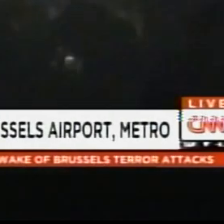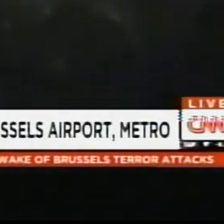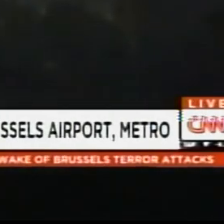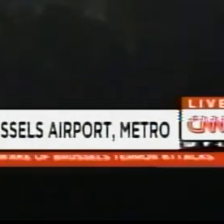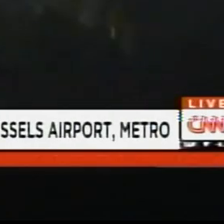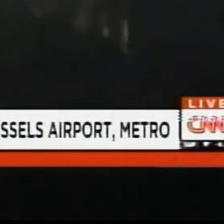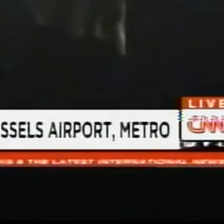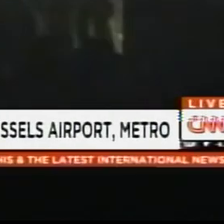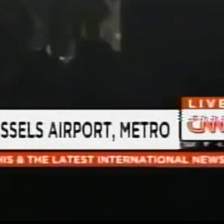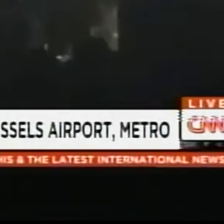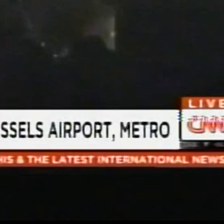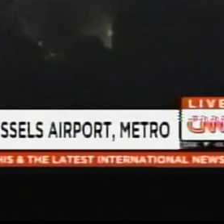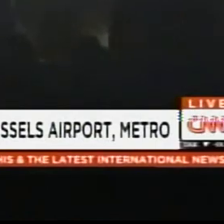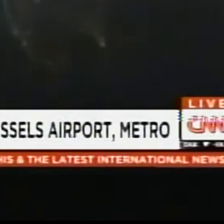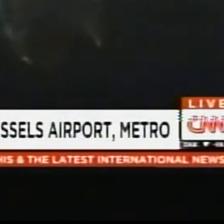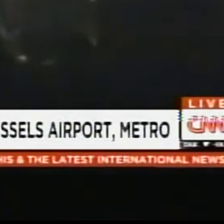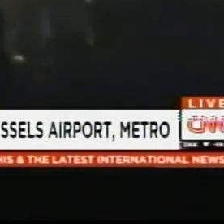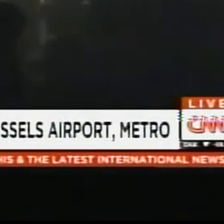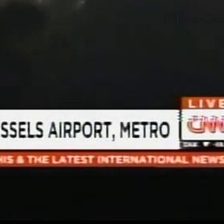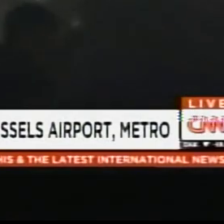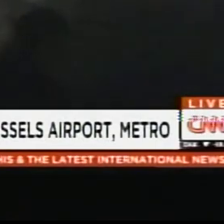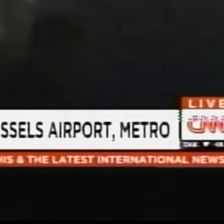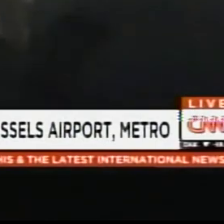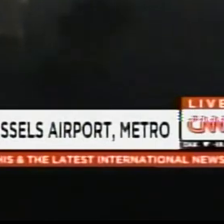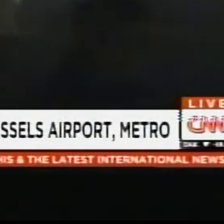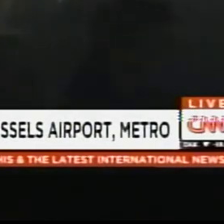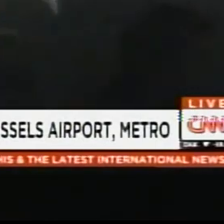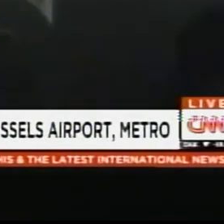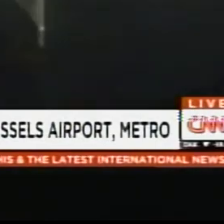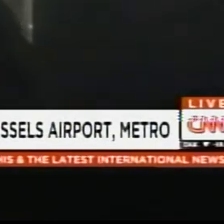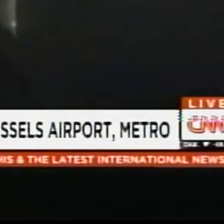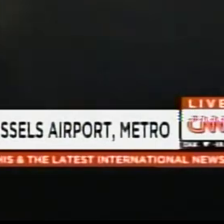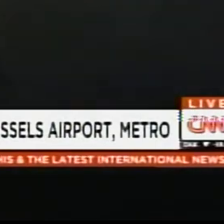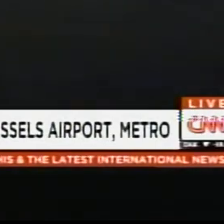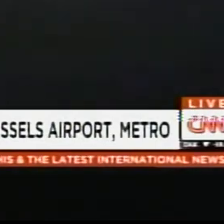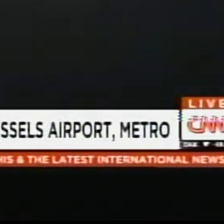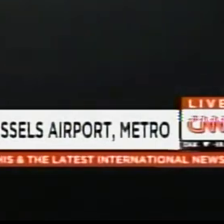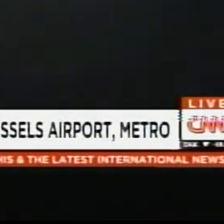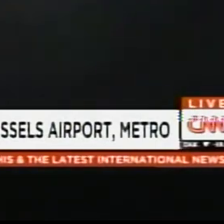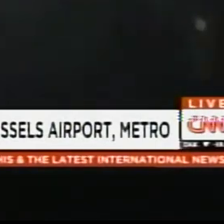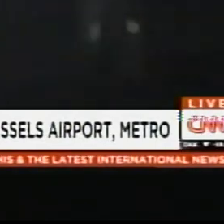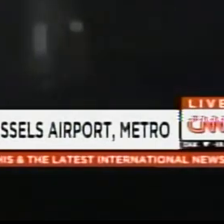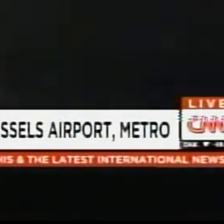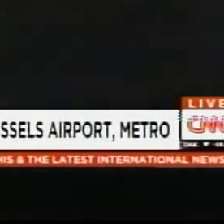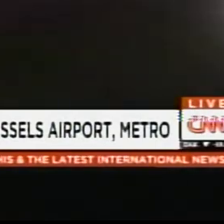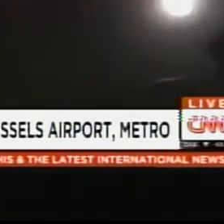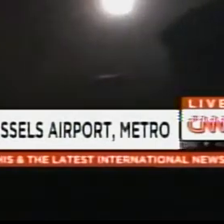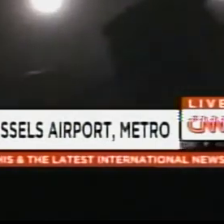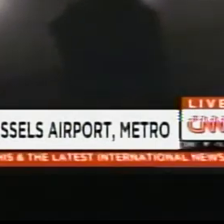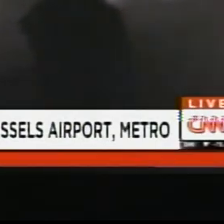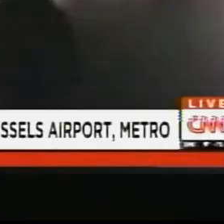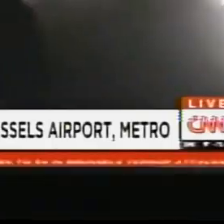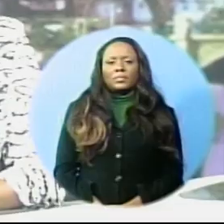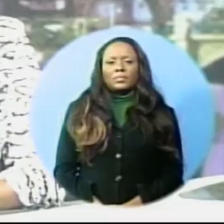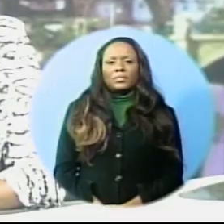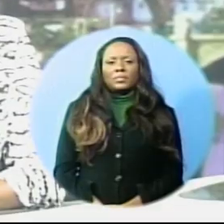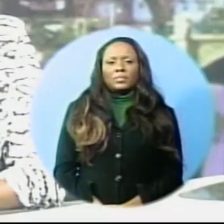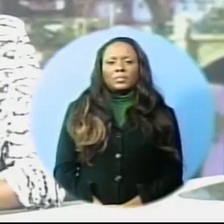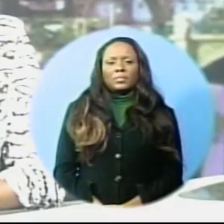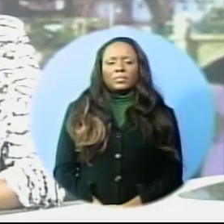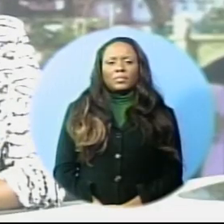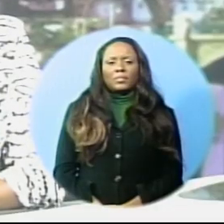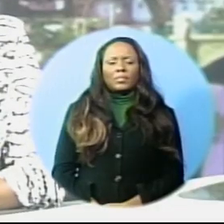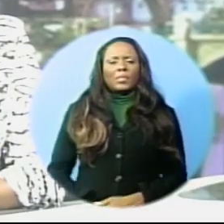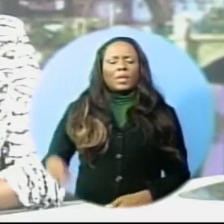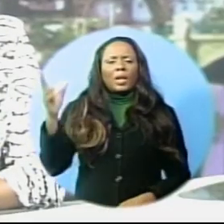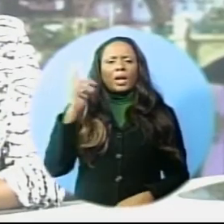city now paralyzed. Belgian police are now conducting raids looking for anyone who may have been linked to the deadly explosion. And